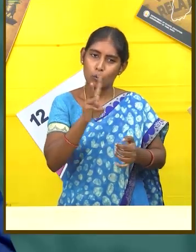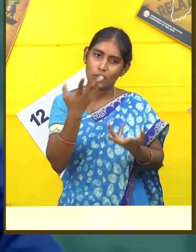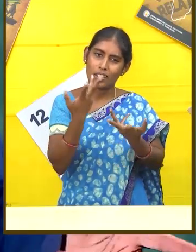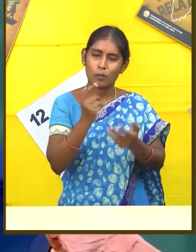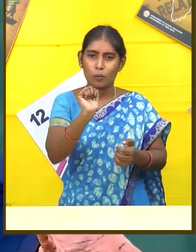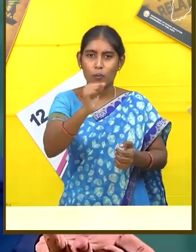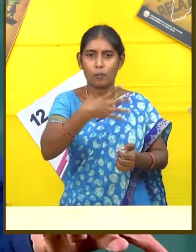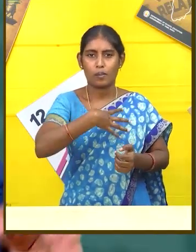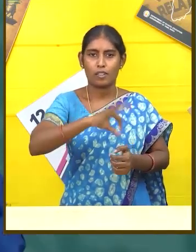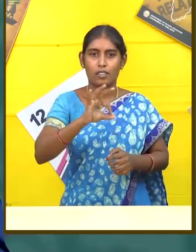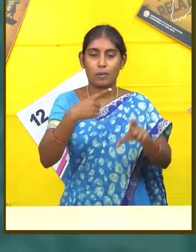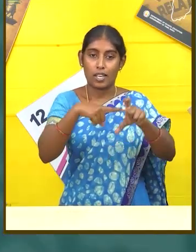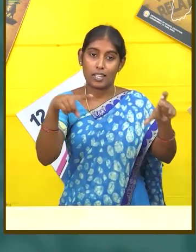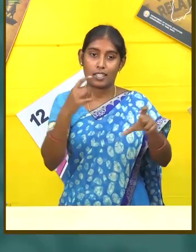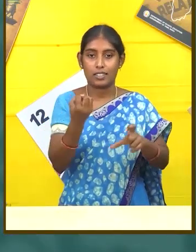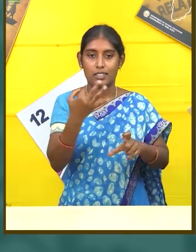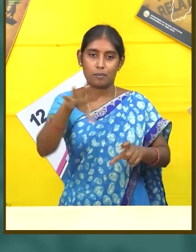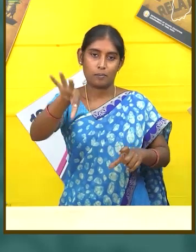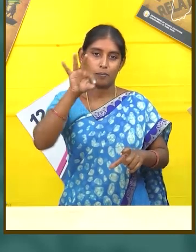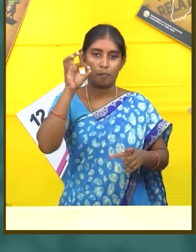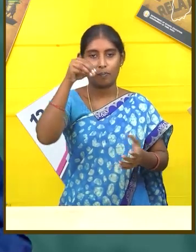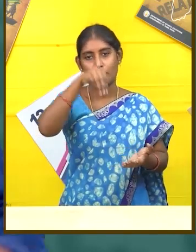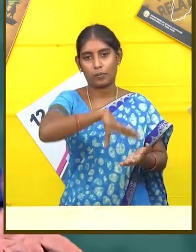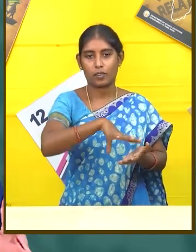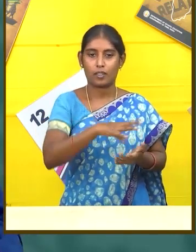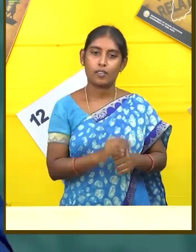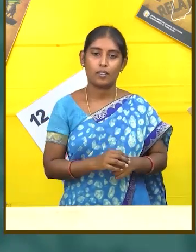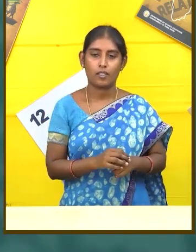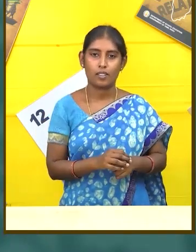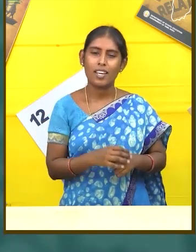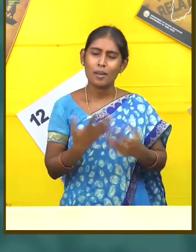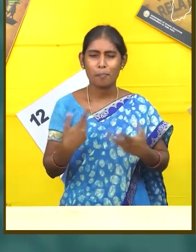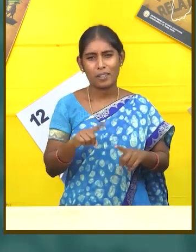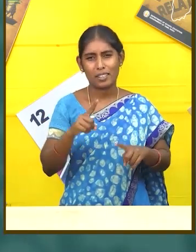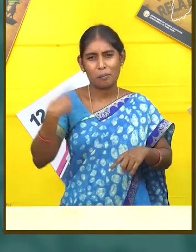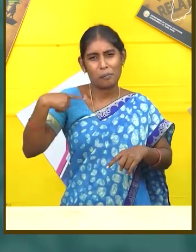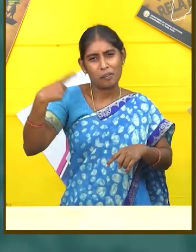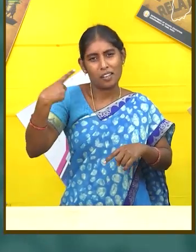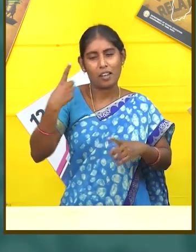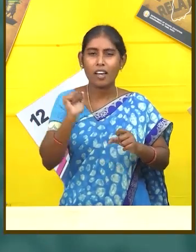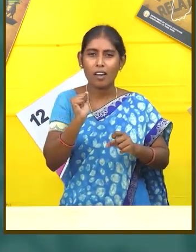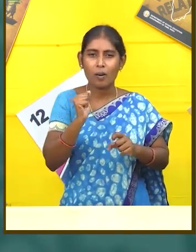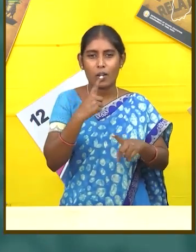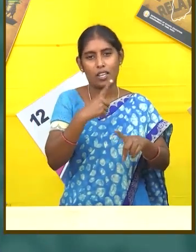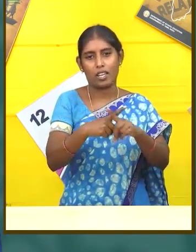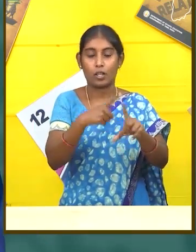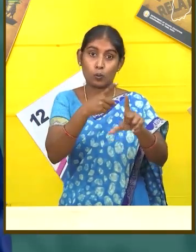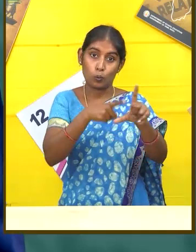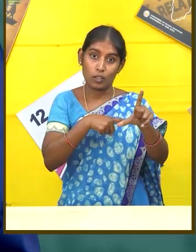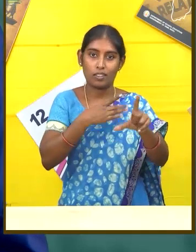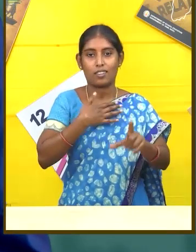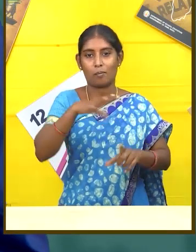u, v, any like that you like. But usually we will take x and y only.